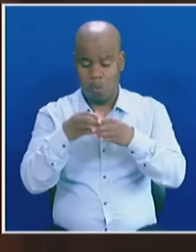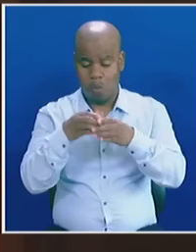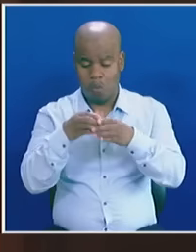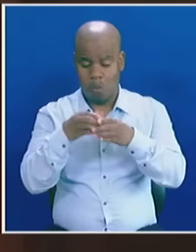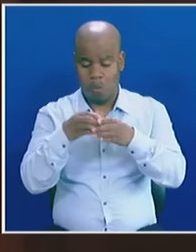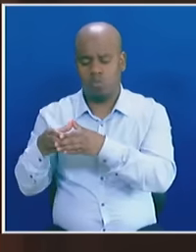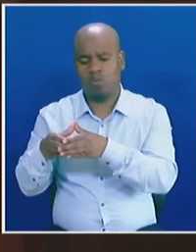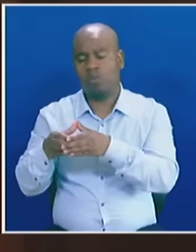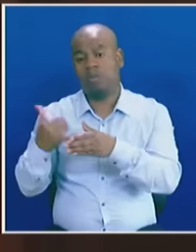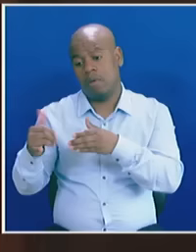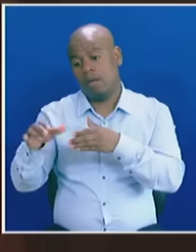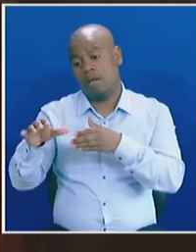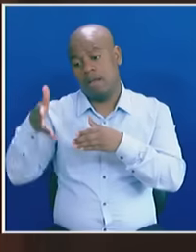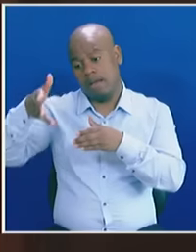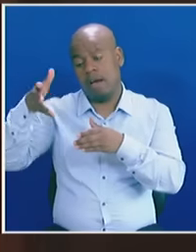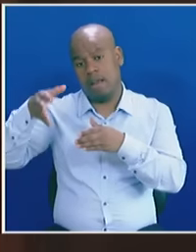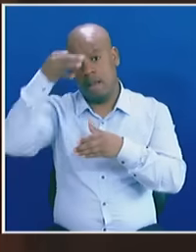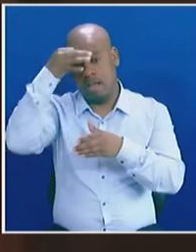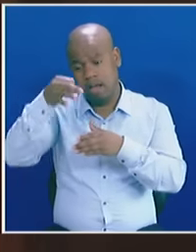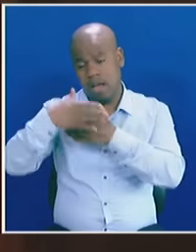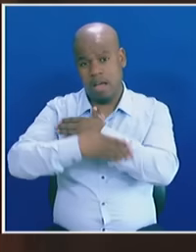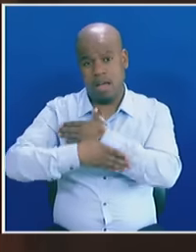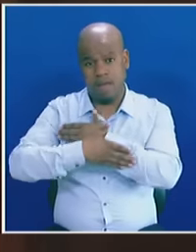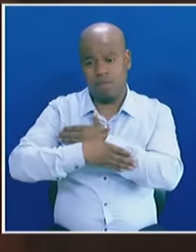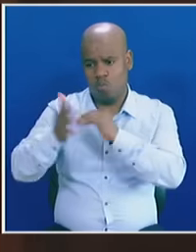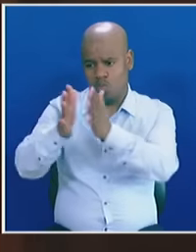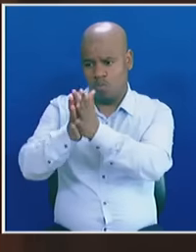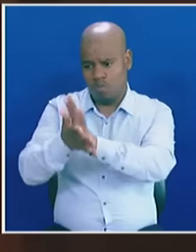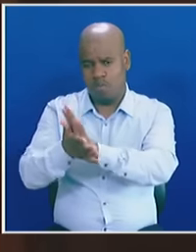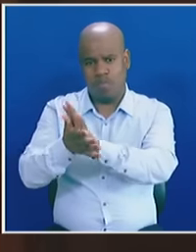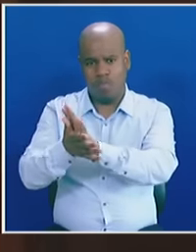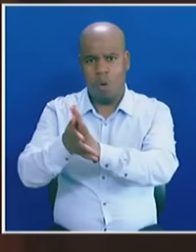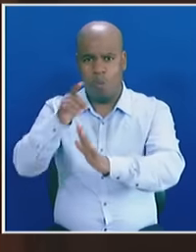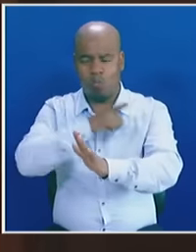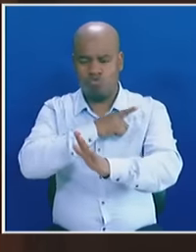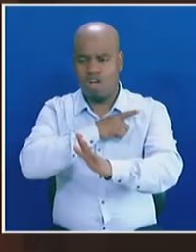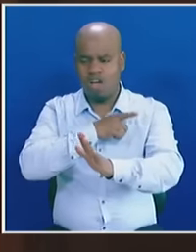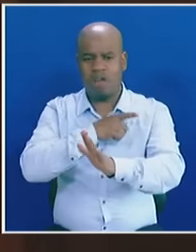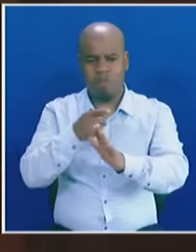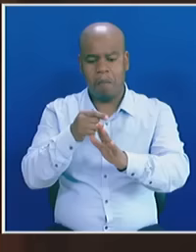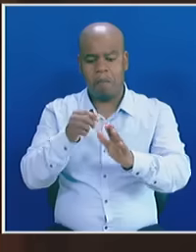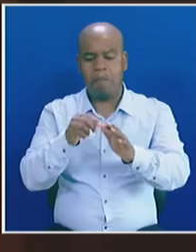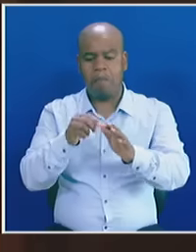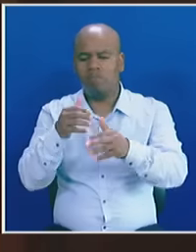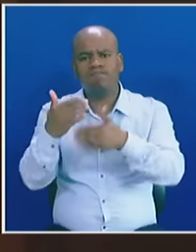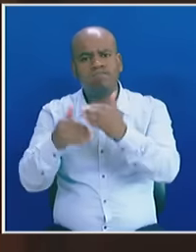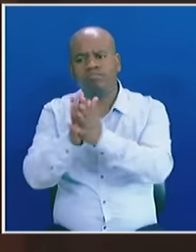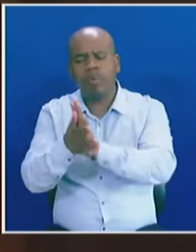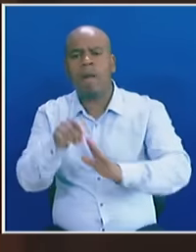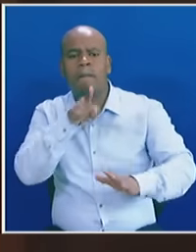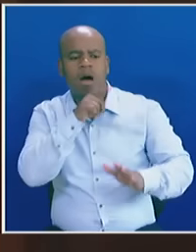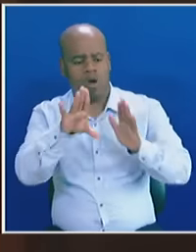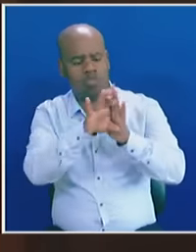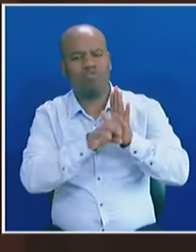to change the current government in a manner that is unconstitutional. Chairperson, as a part of the